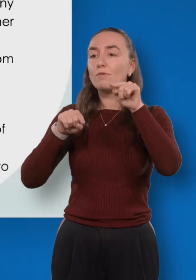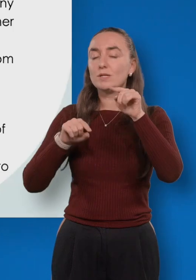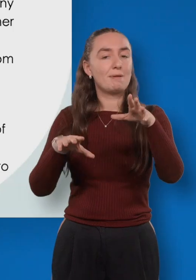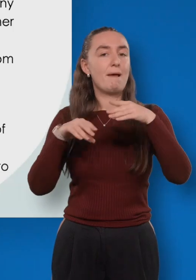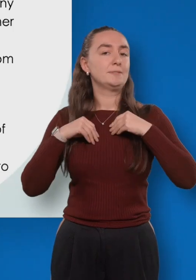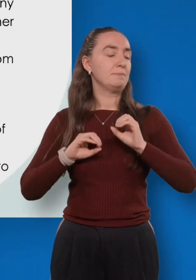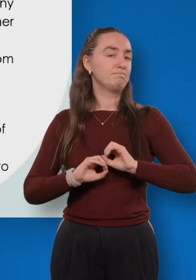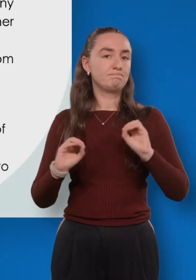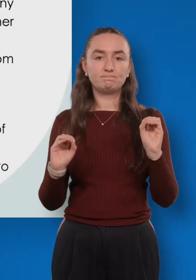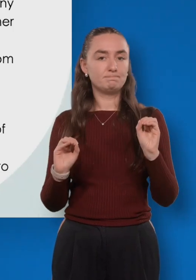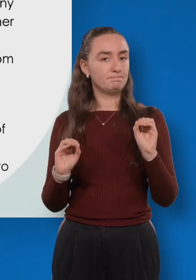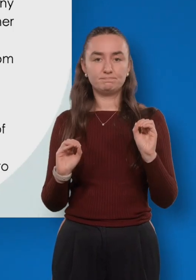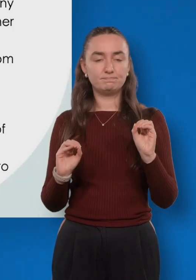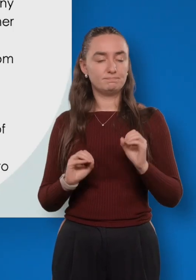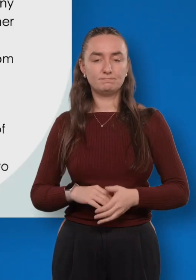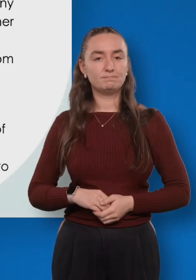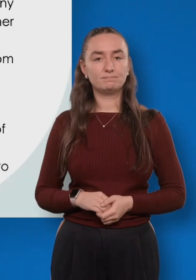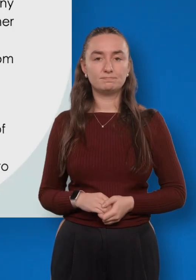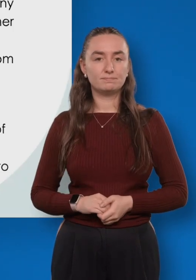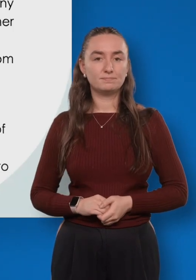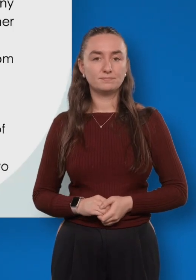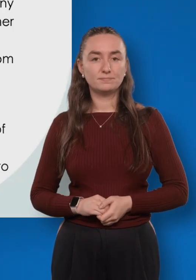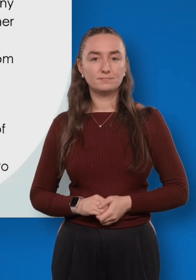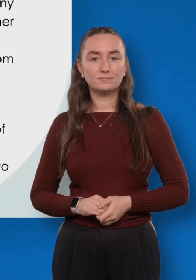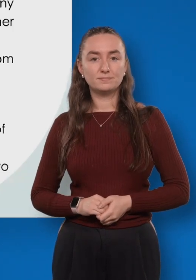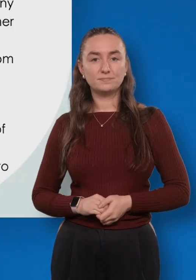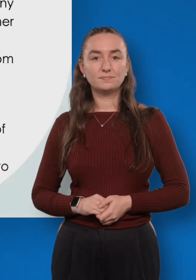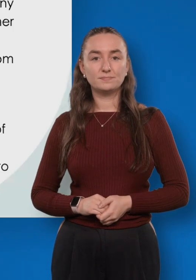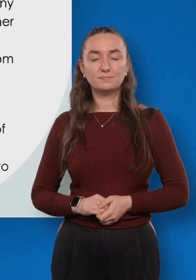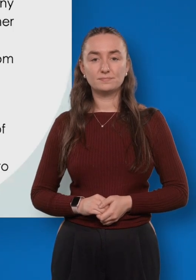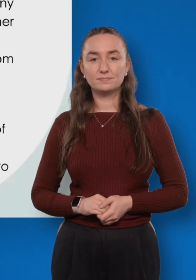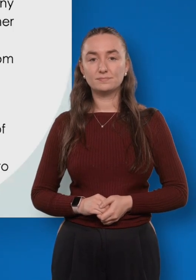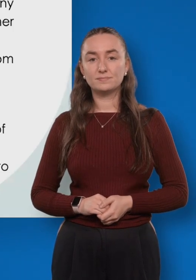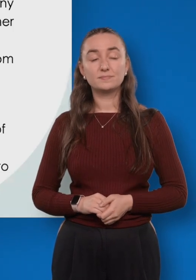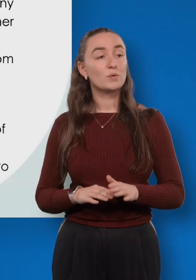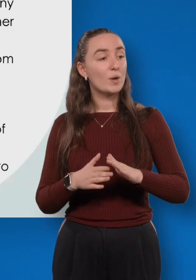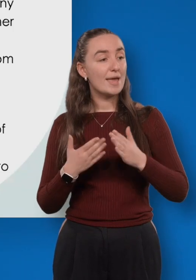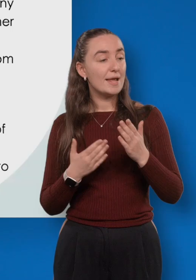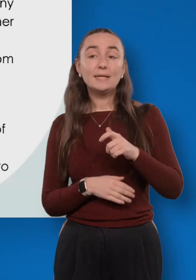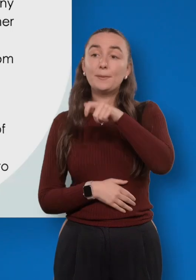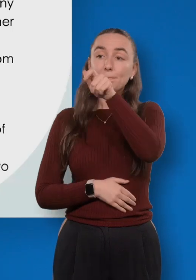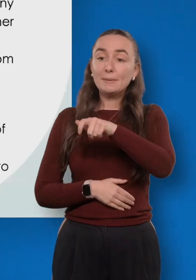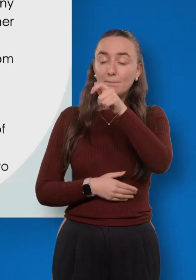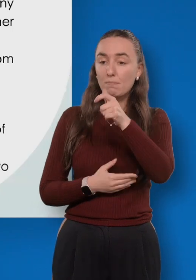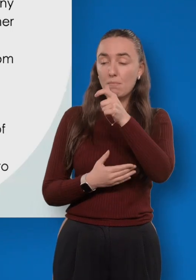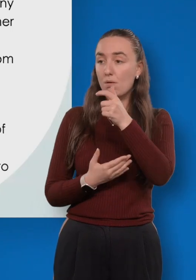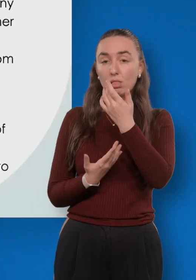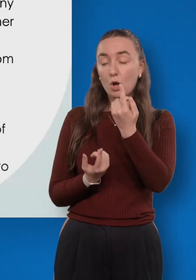harassment in any form. So any participants who violate these